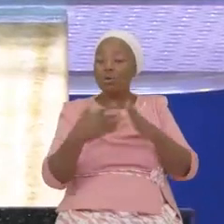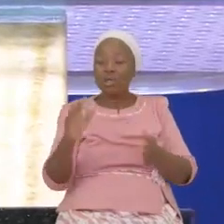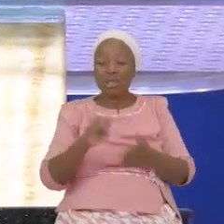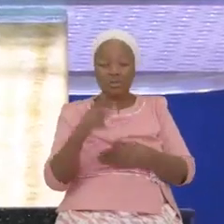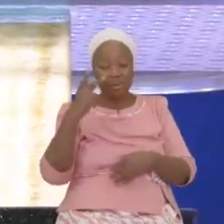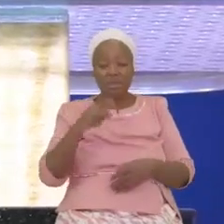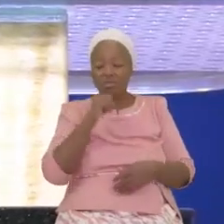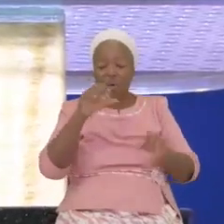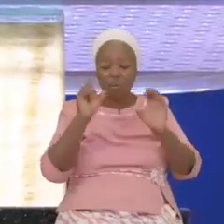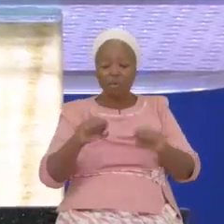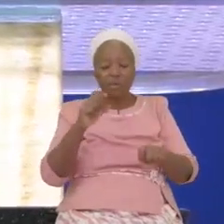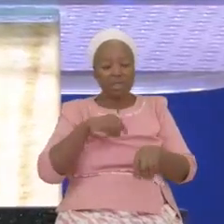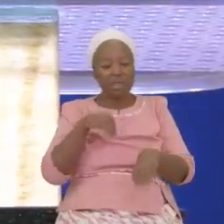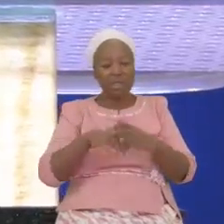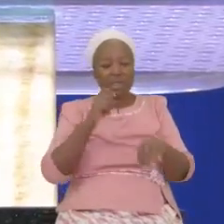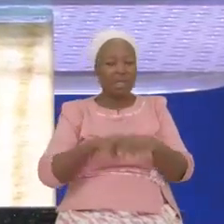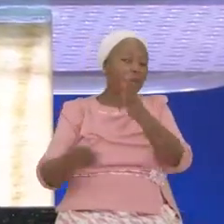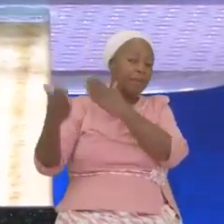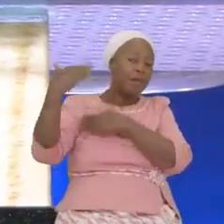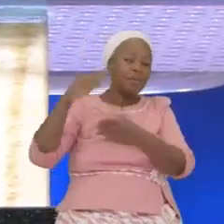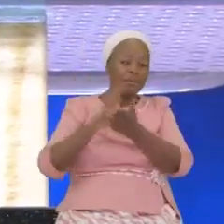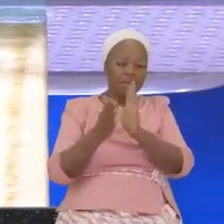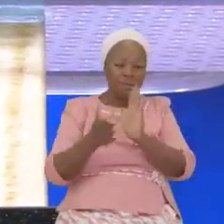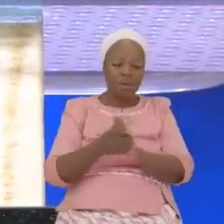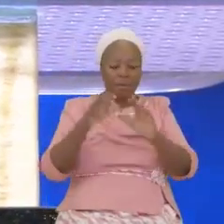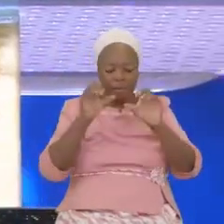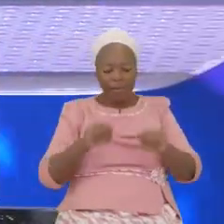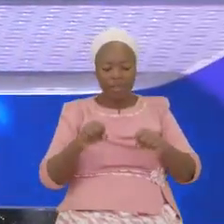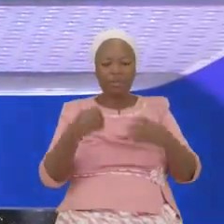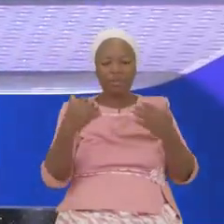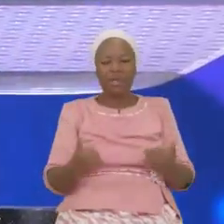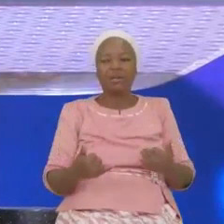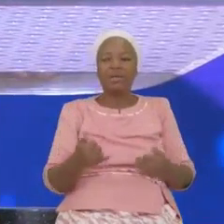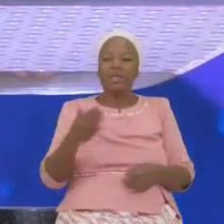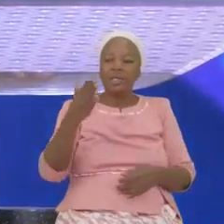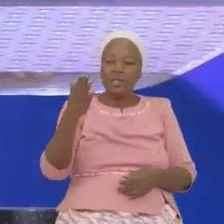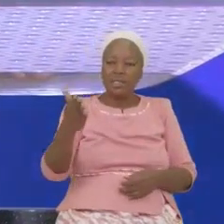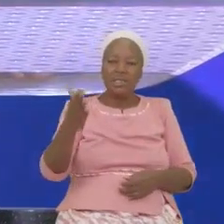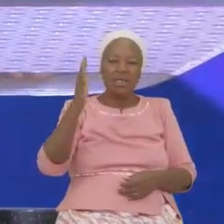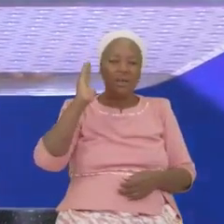past will become possible now. There will be